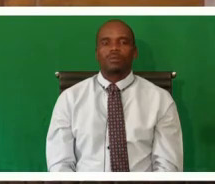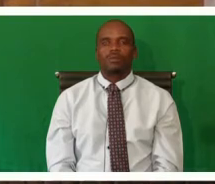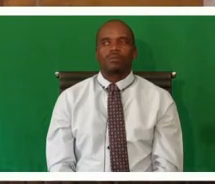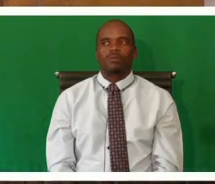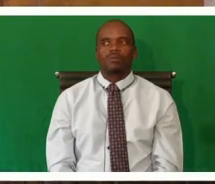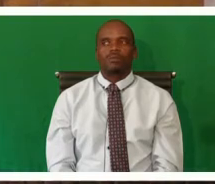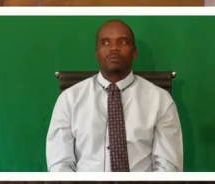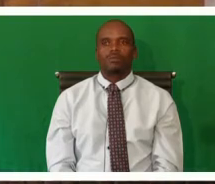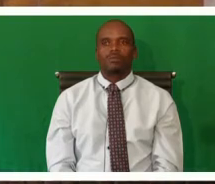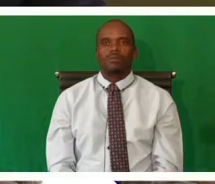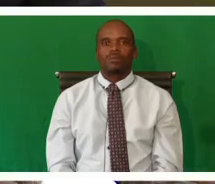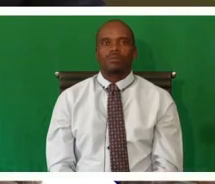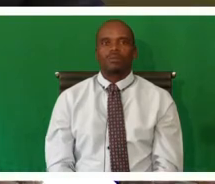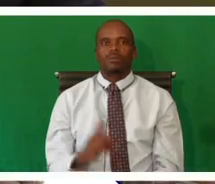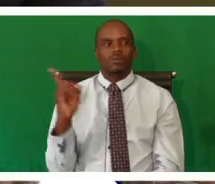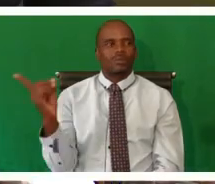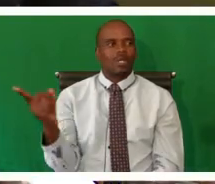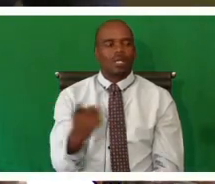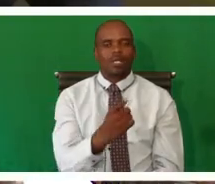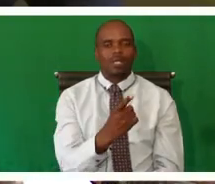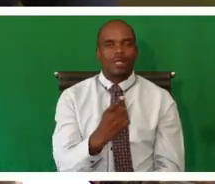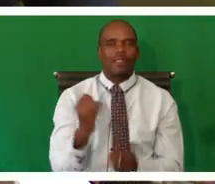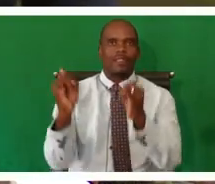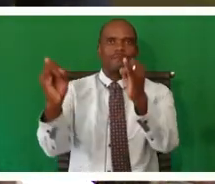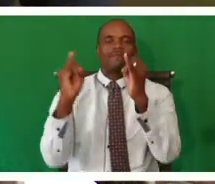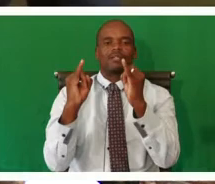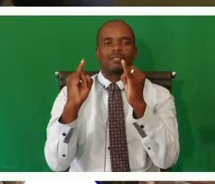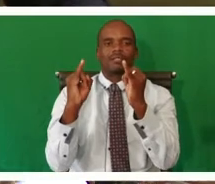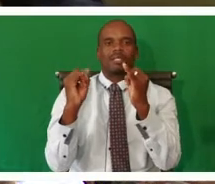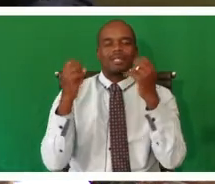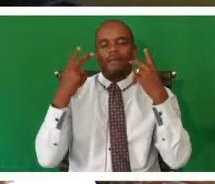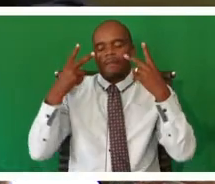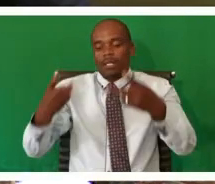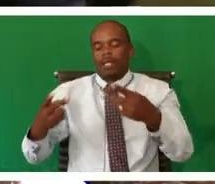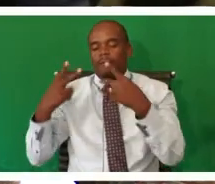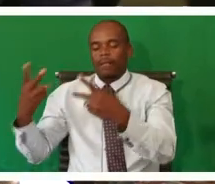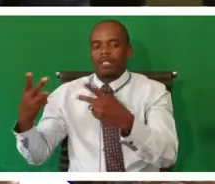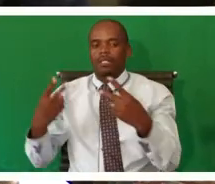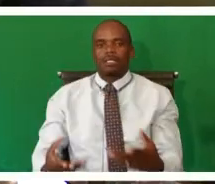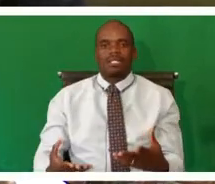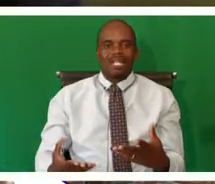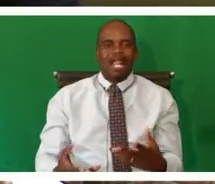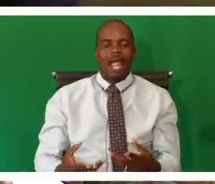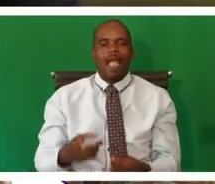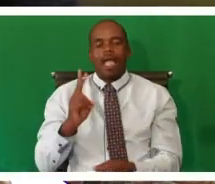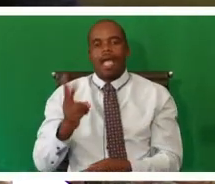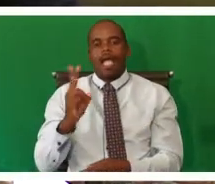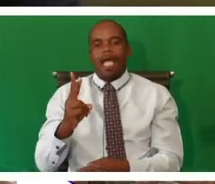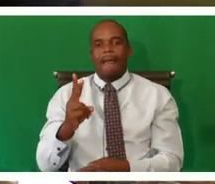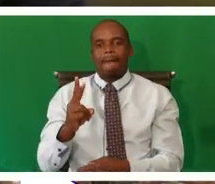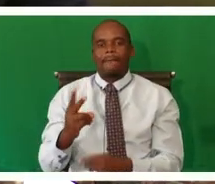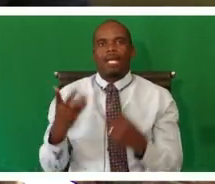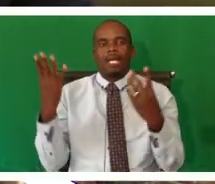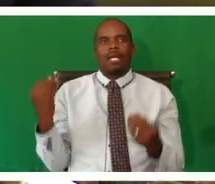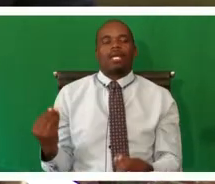the invited guests. We also have amongst us Honorable